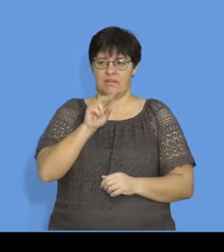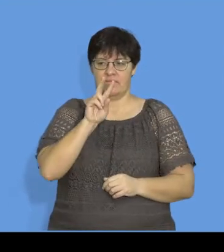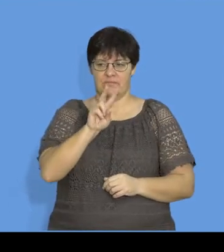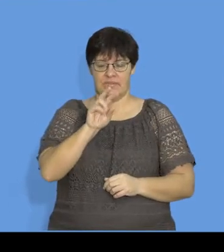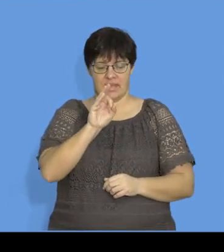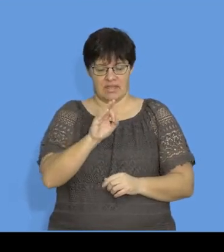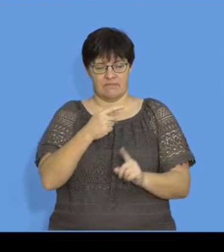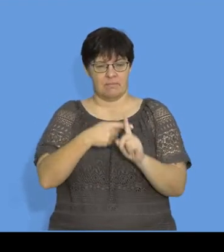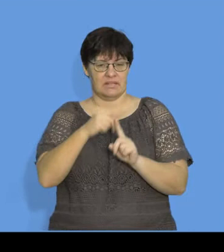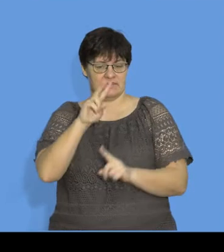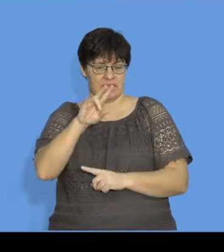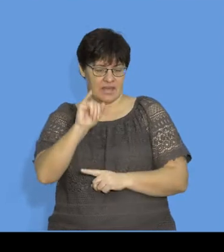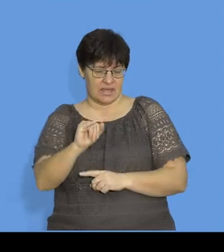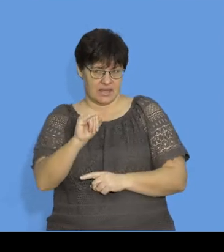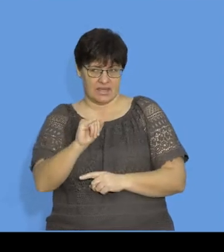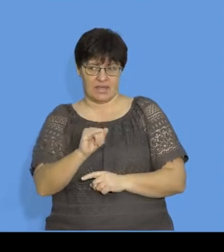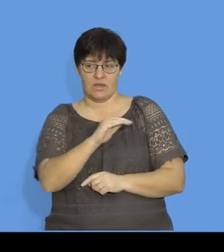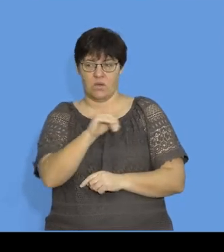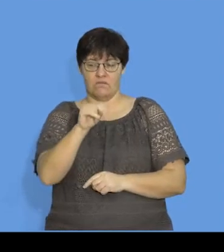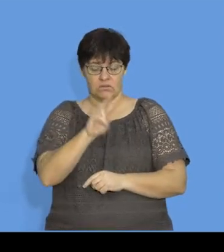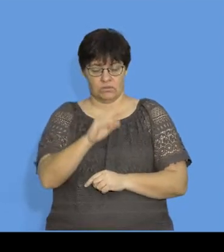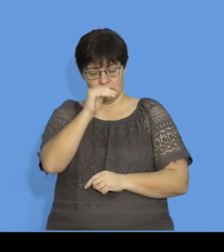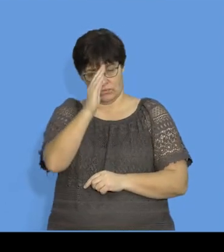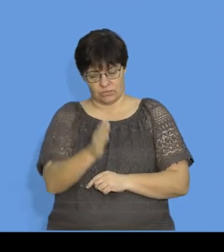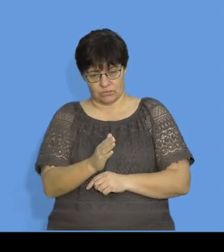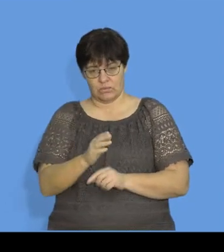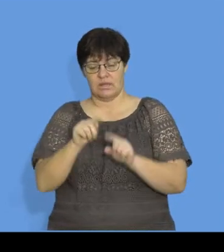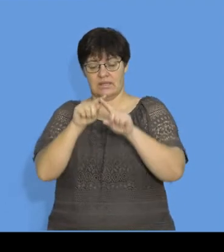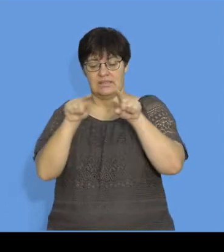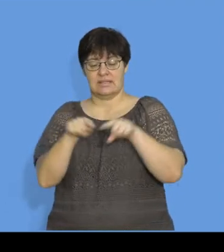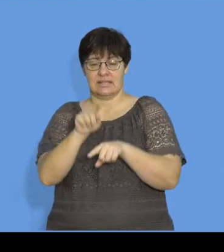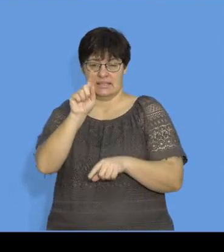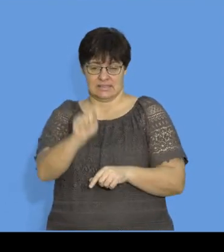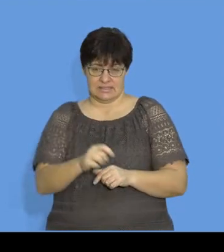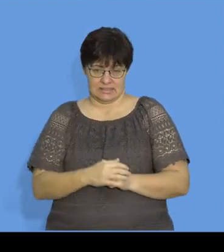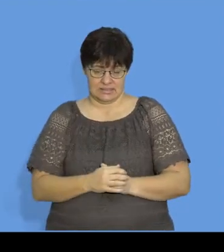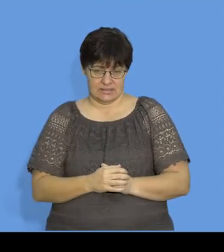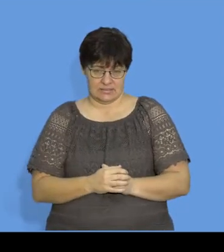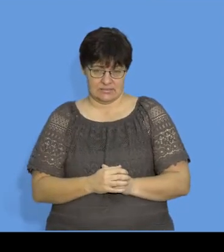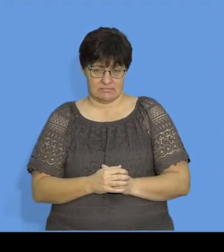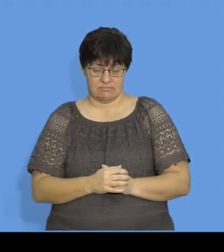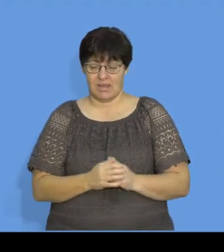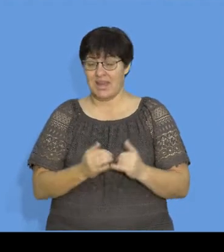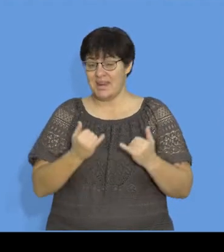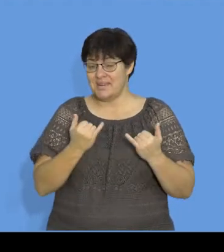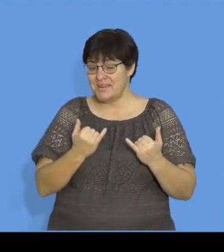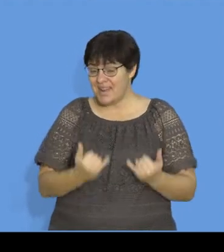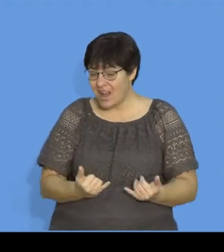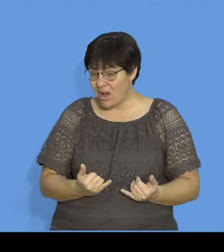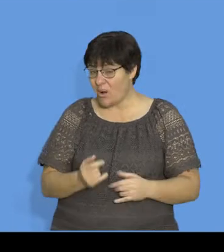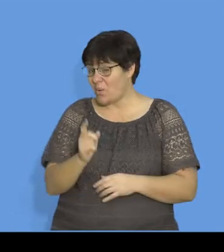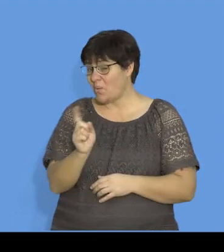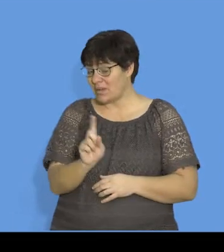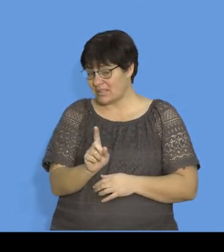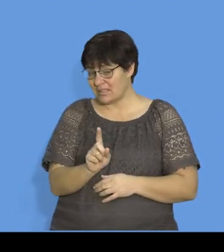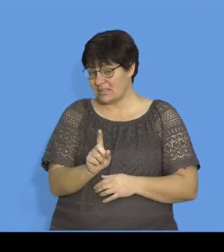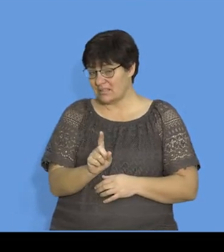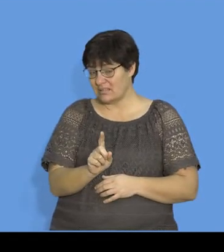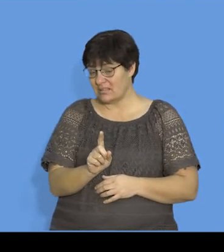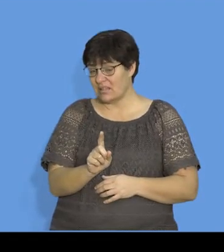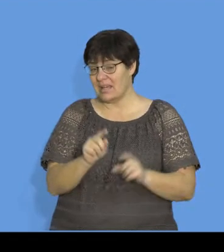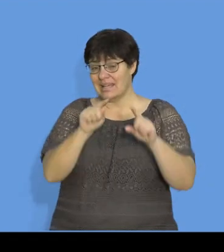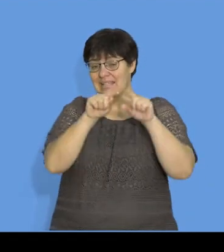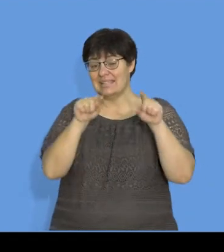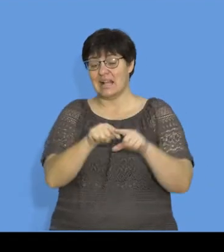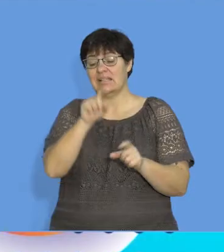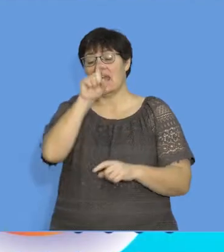Vi over 2 times delta t. The issue now is what is delta